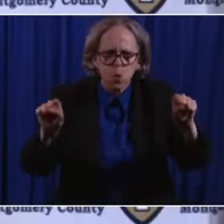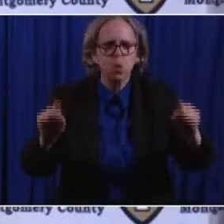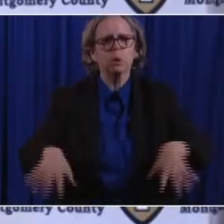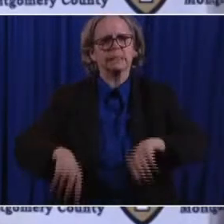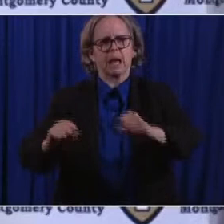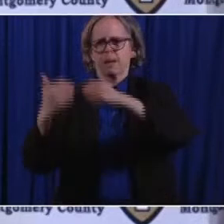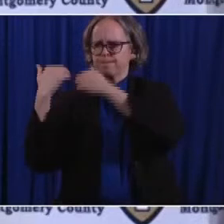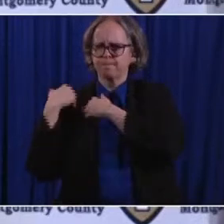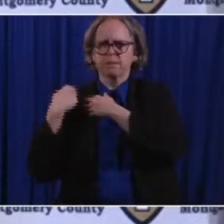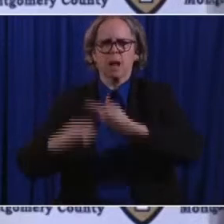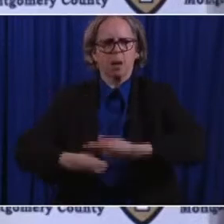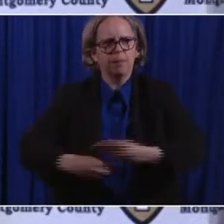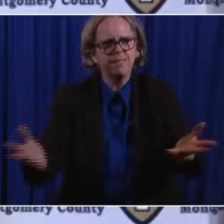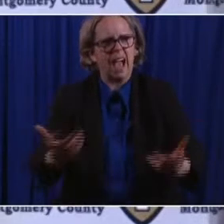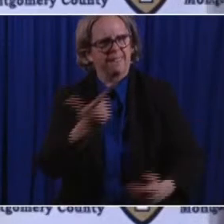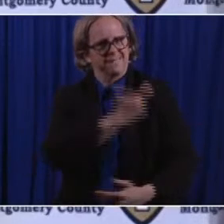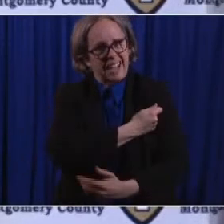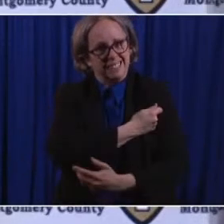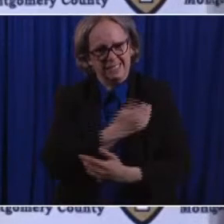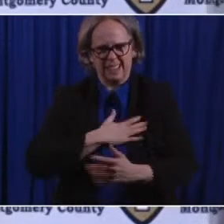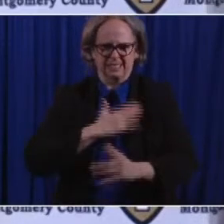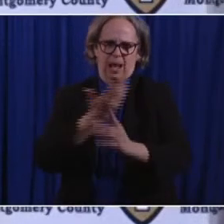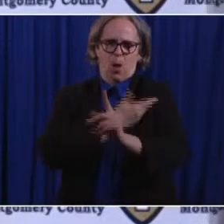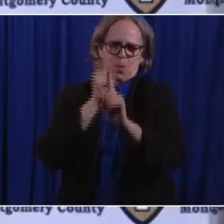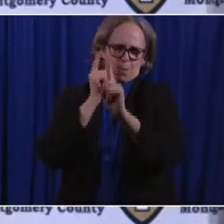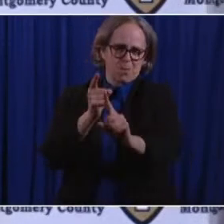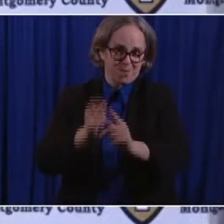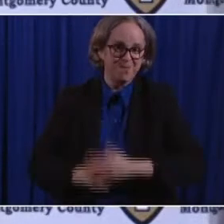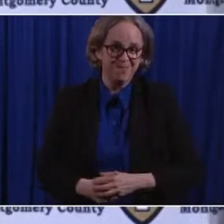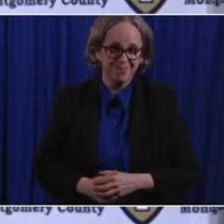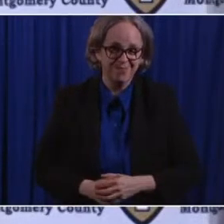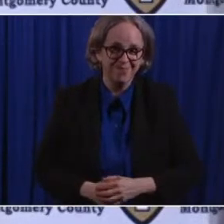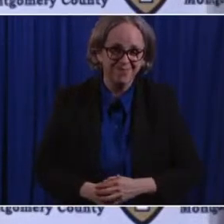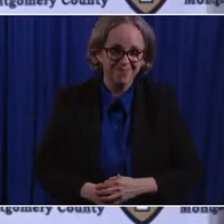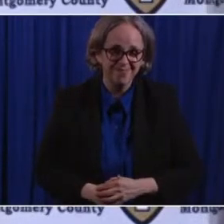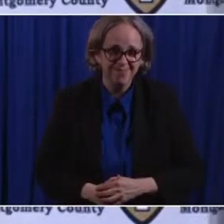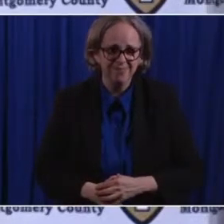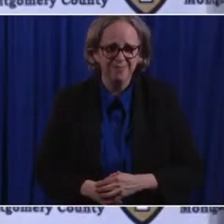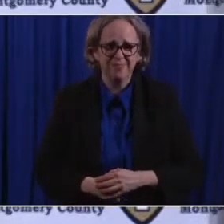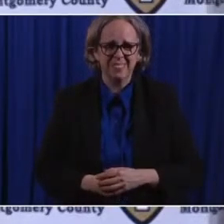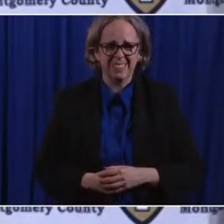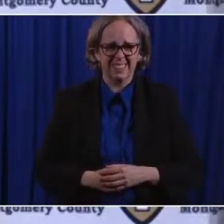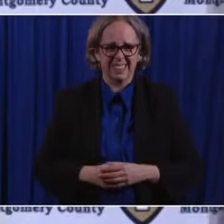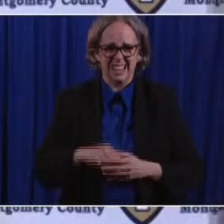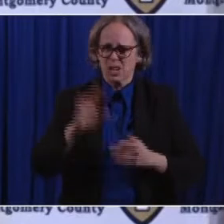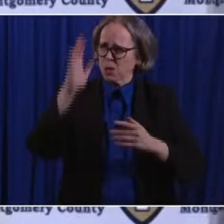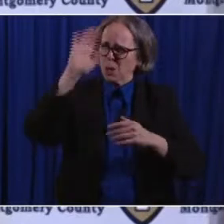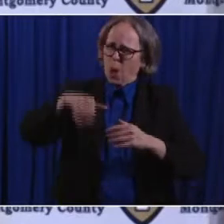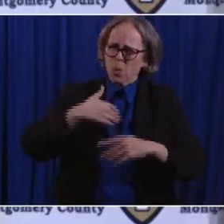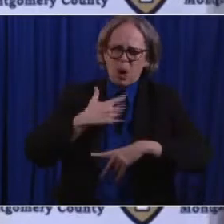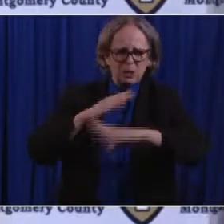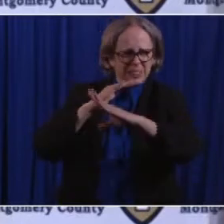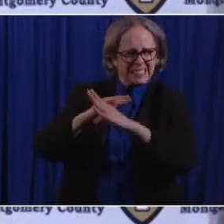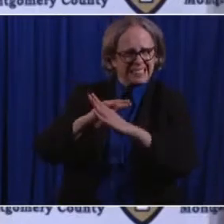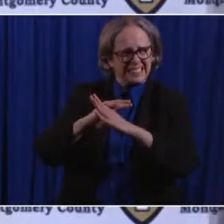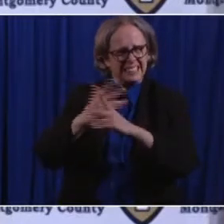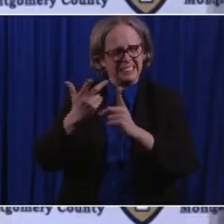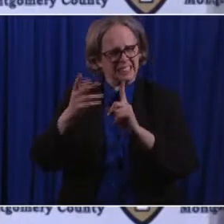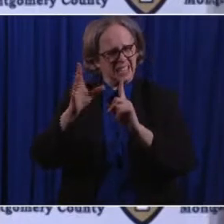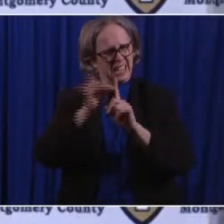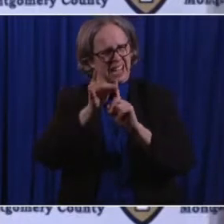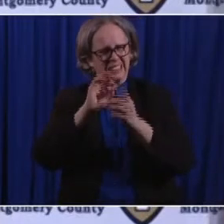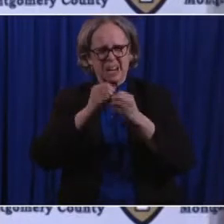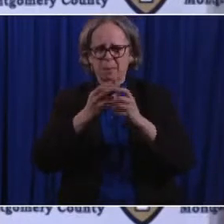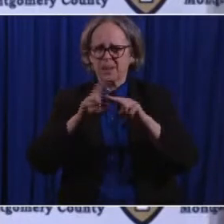to get vaccinations. We have seen our cases per week go down, but we still have a ways to